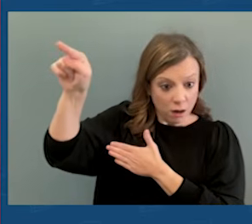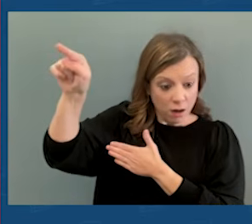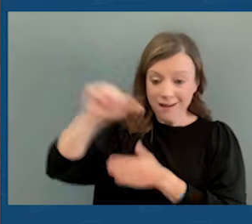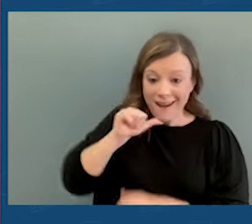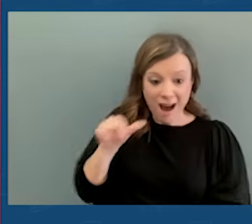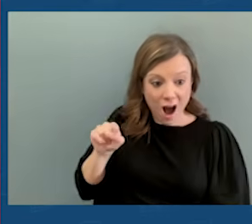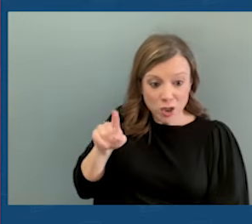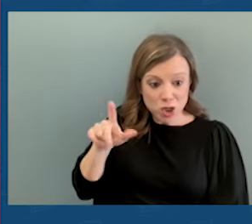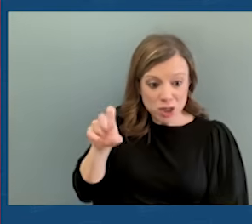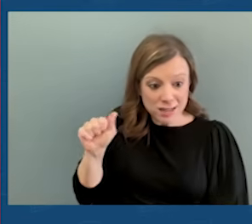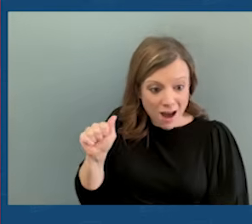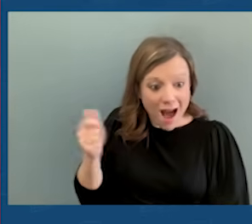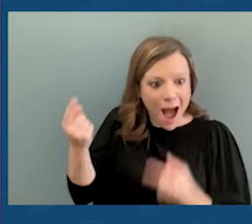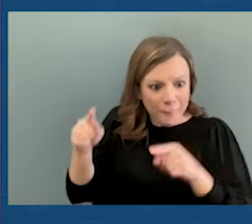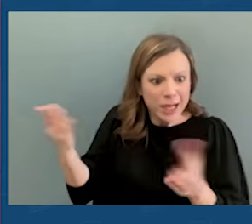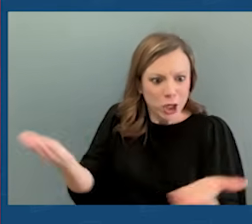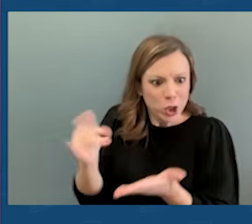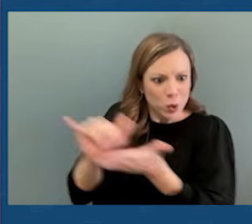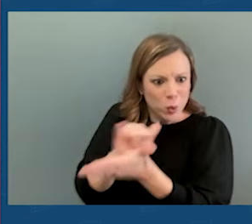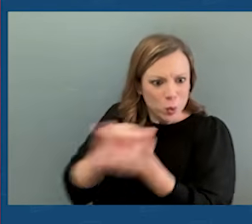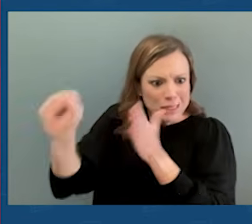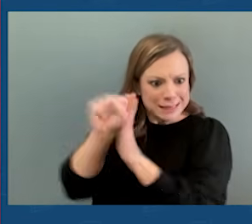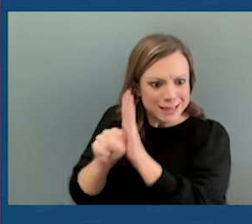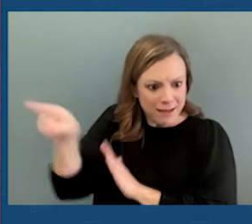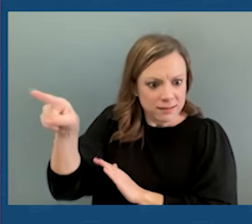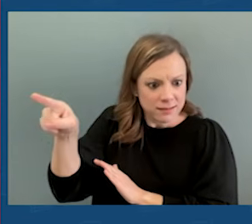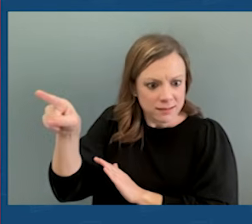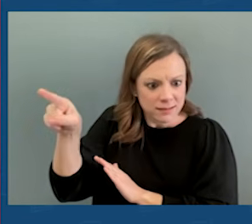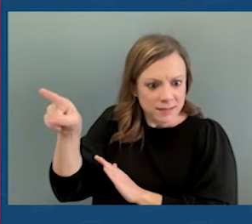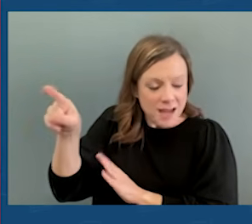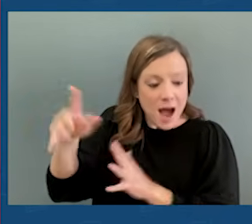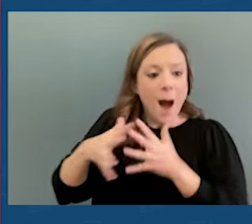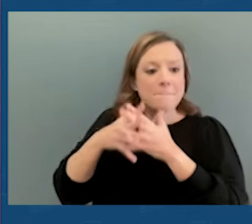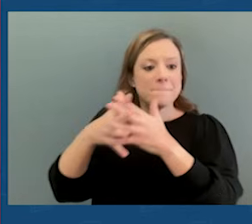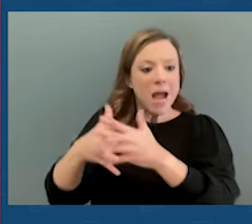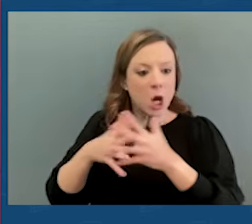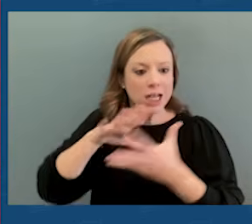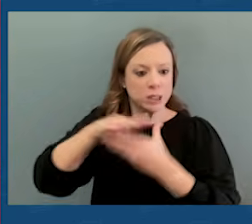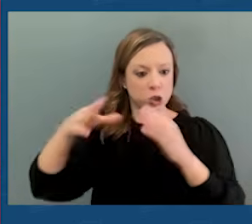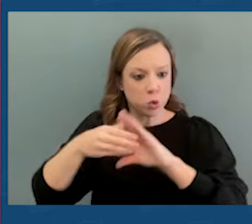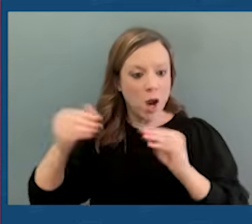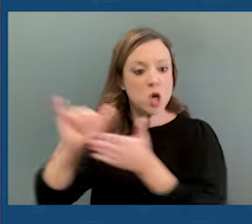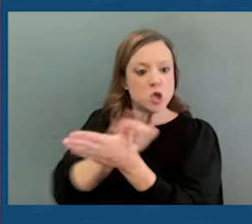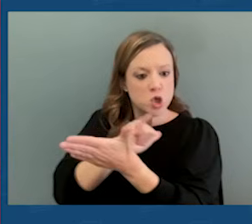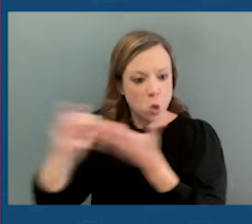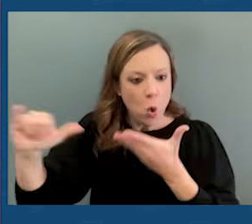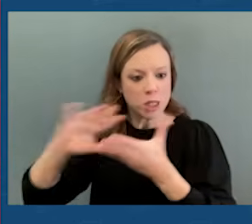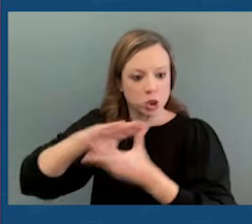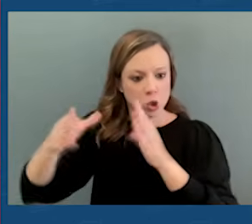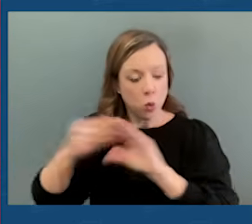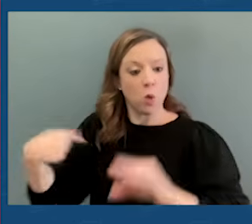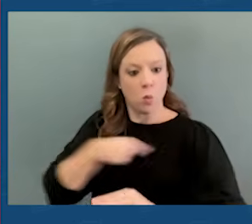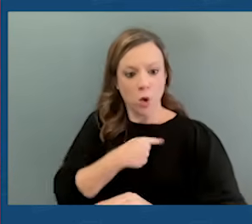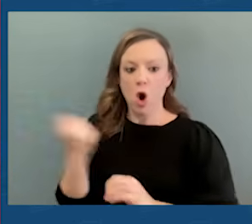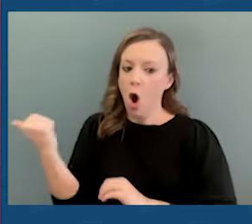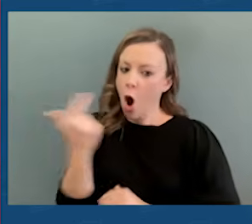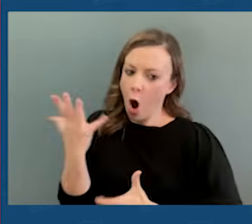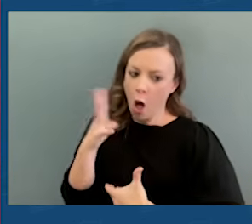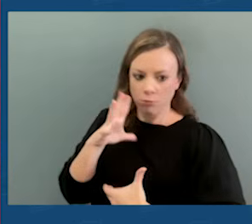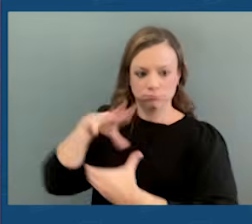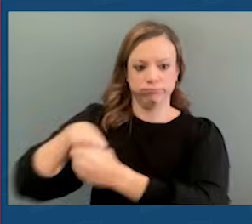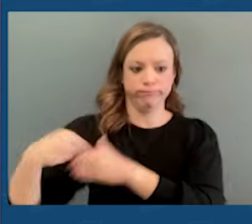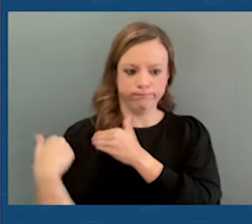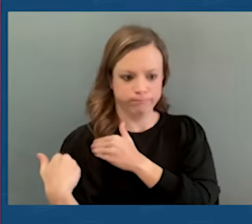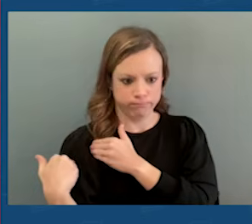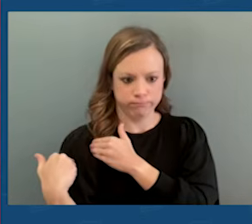happened right here in New York. So this is an American story. It's a New York story, and we all share in it. And